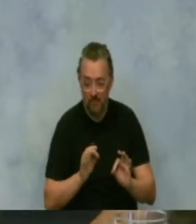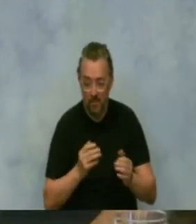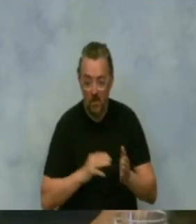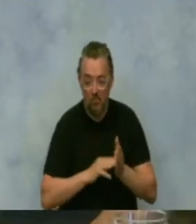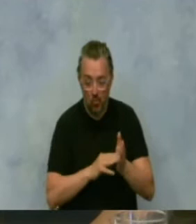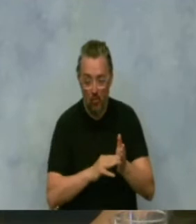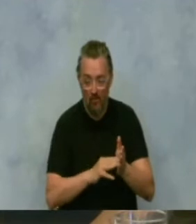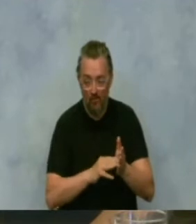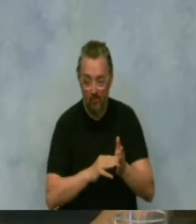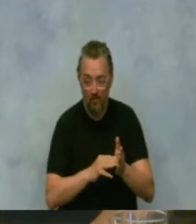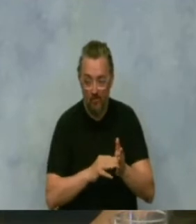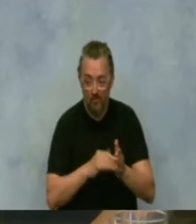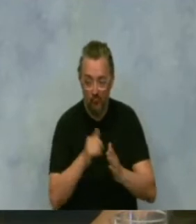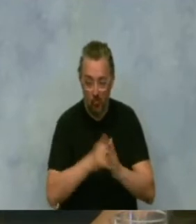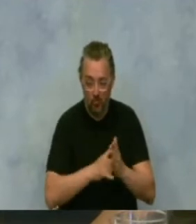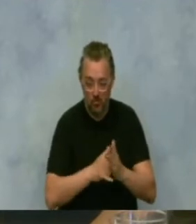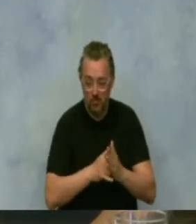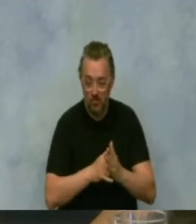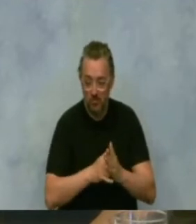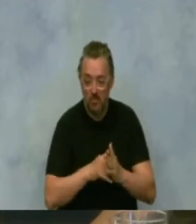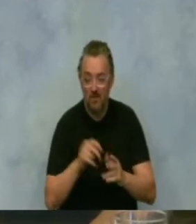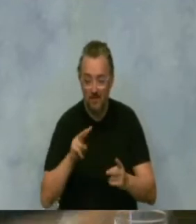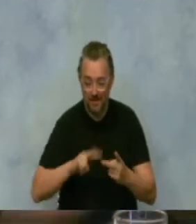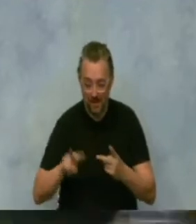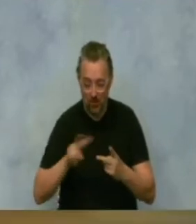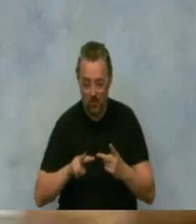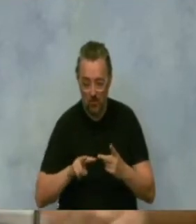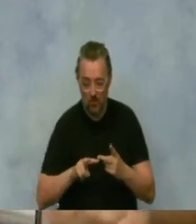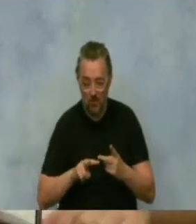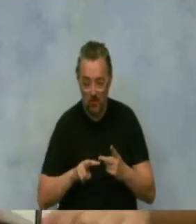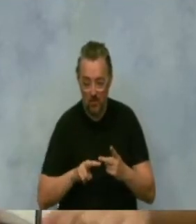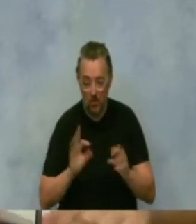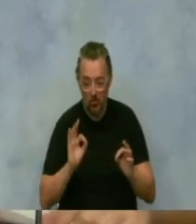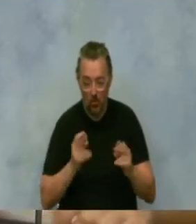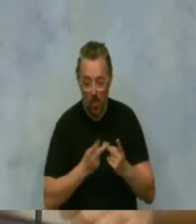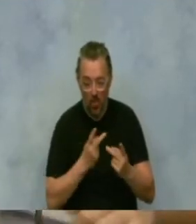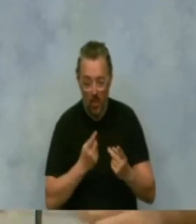report. I'll second that. Thank you very much. I have no